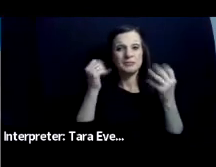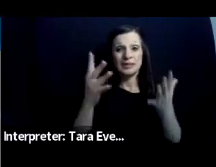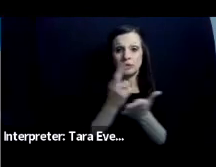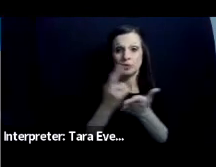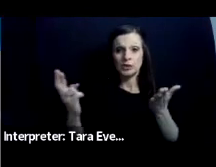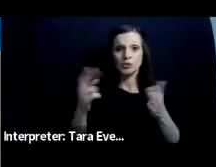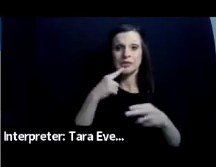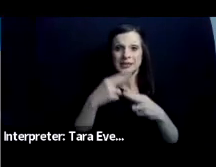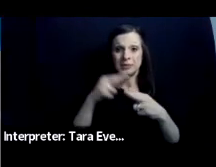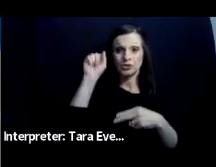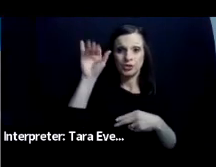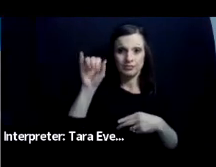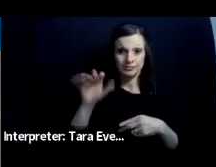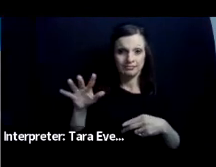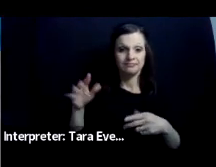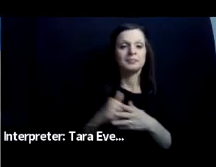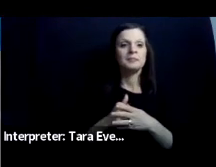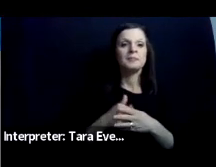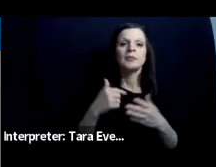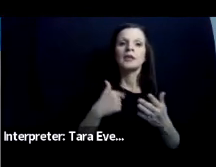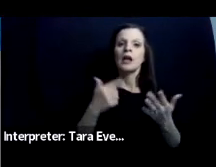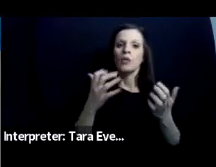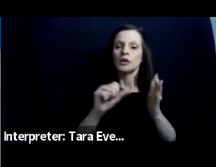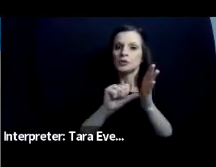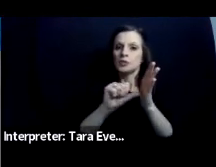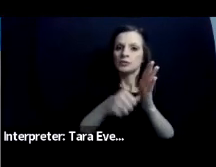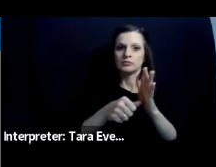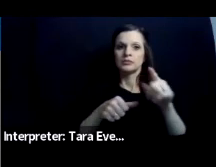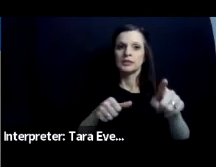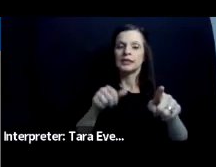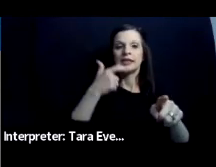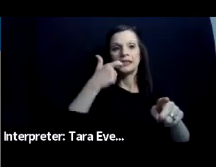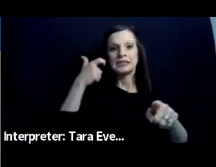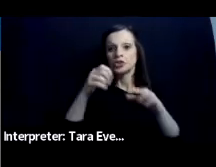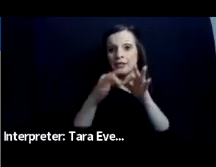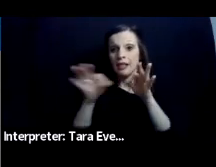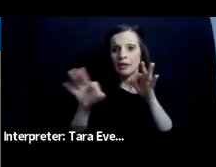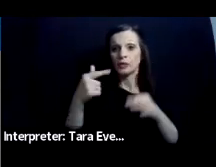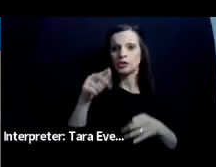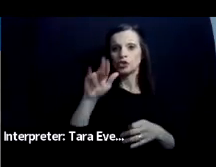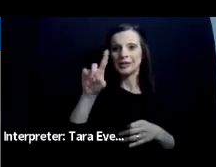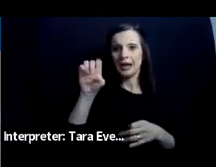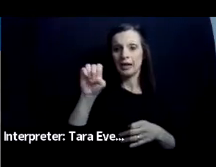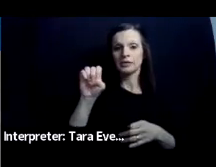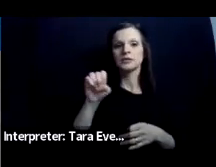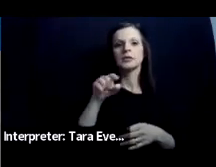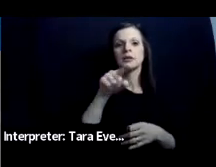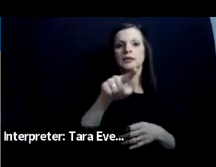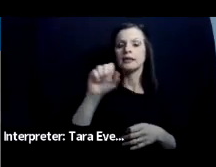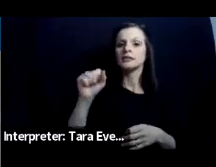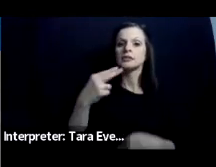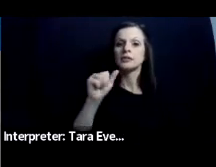event. I'd first like to call out the Addiction Language Guide. This is a shatterproof research with